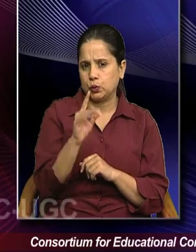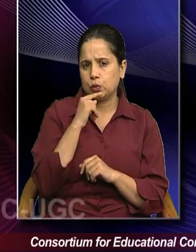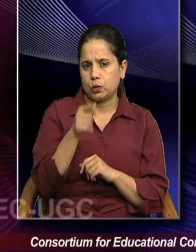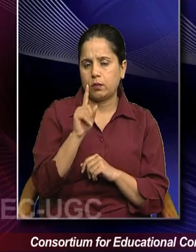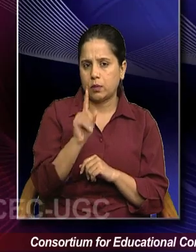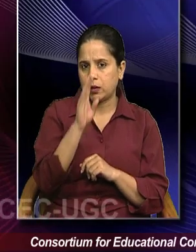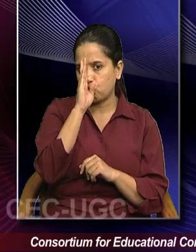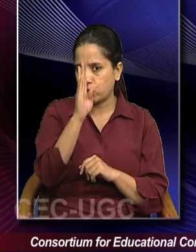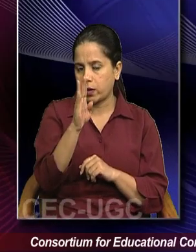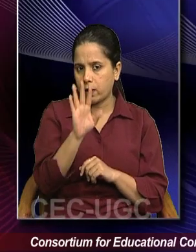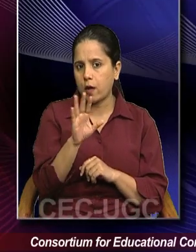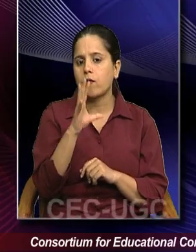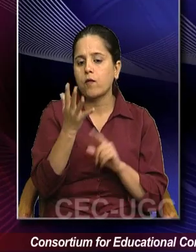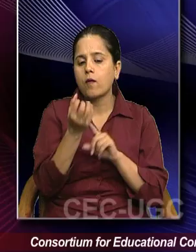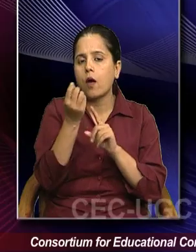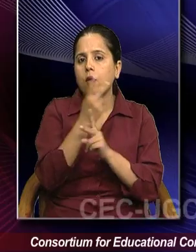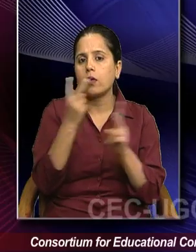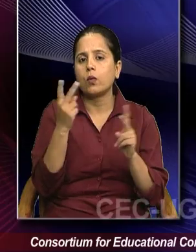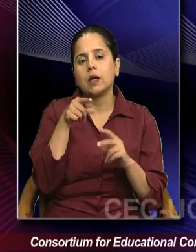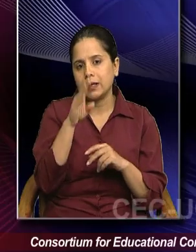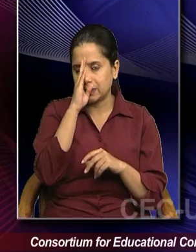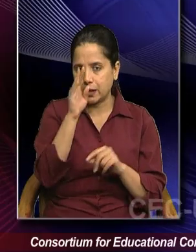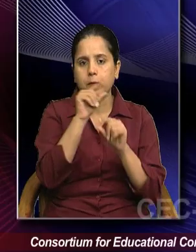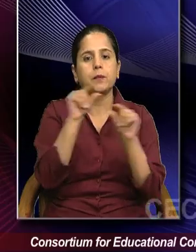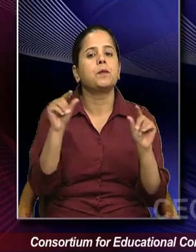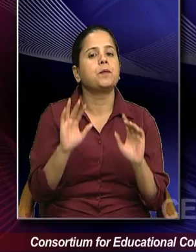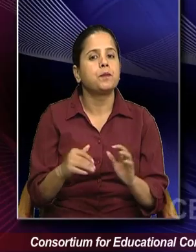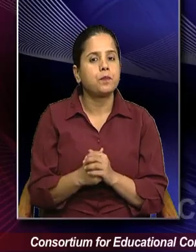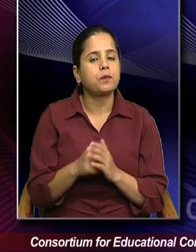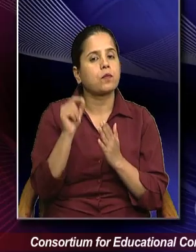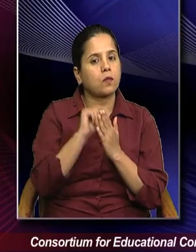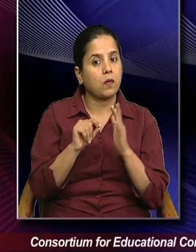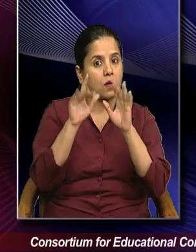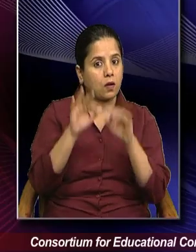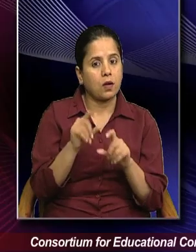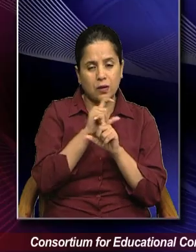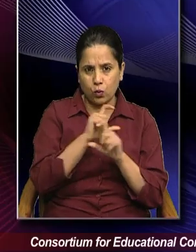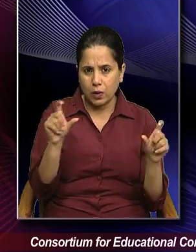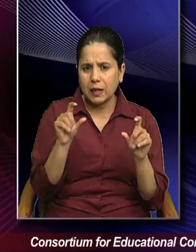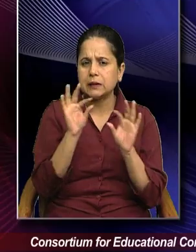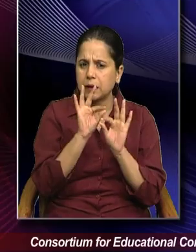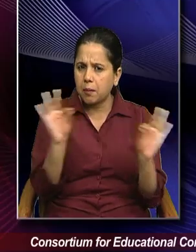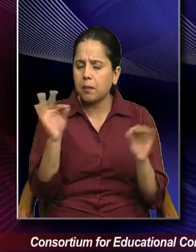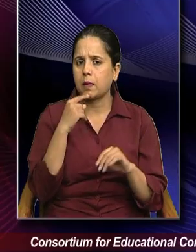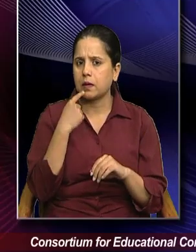the core finding directly. Write clear, simple and